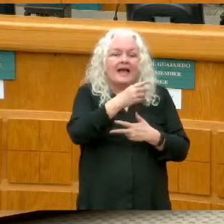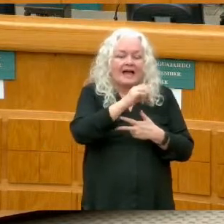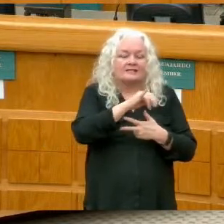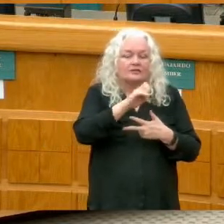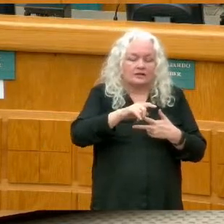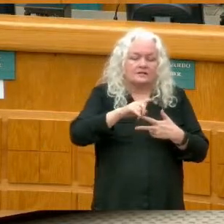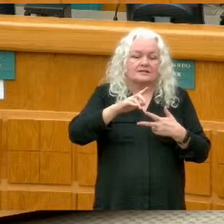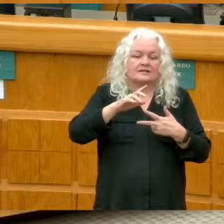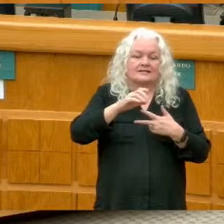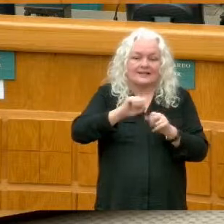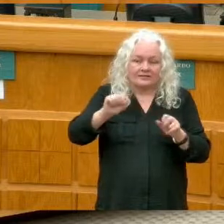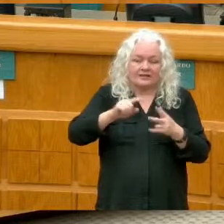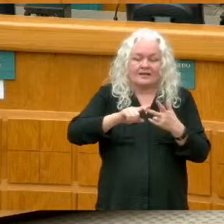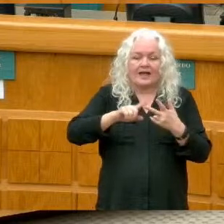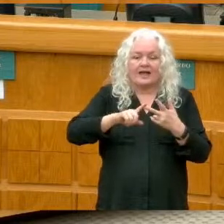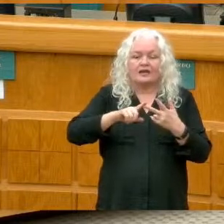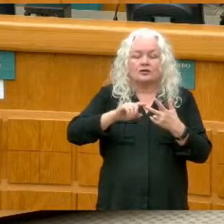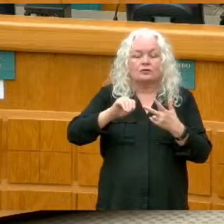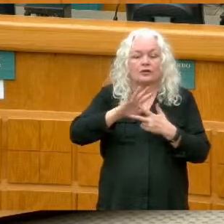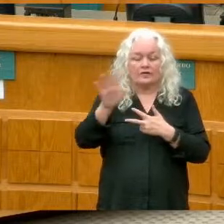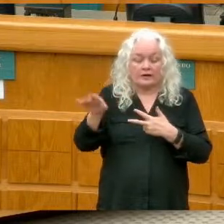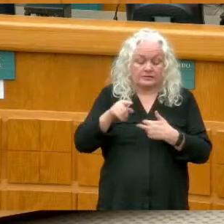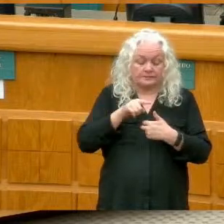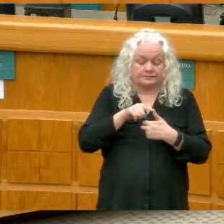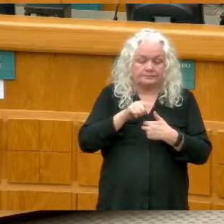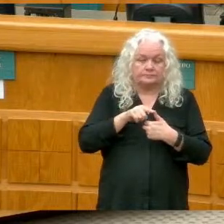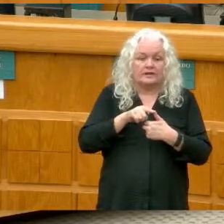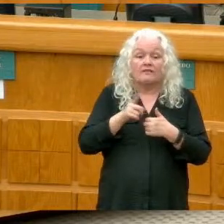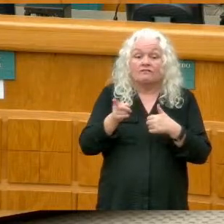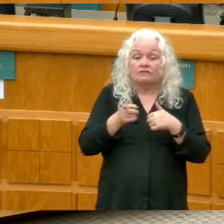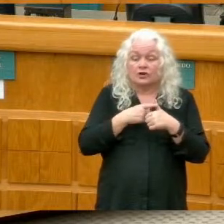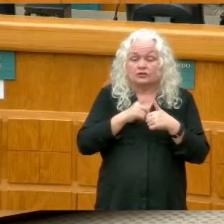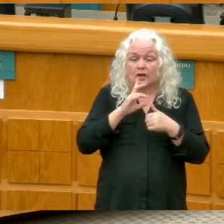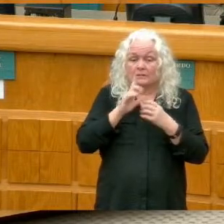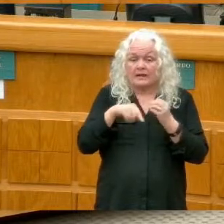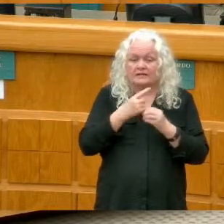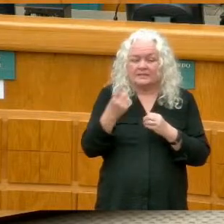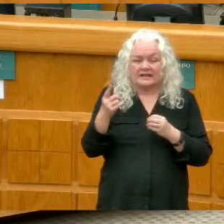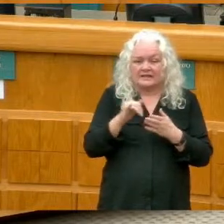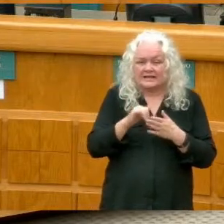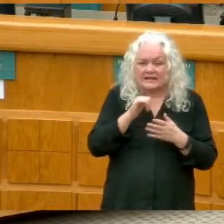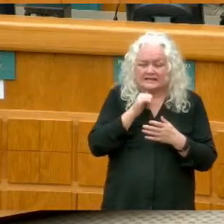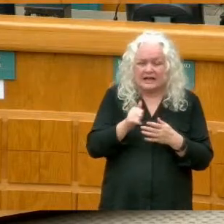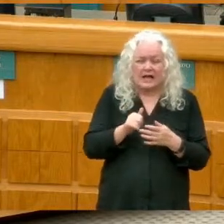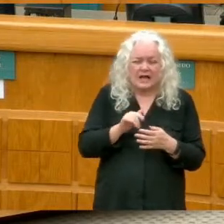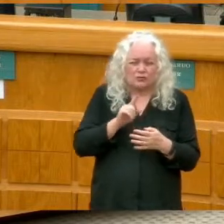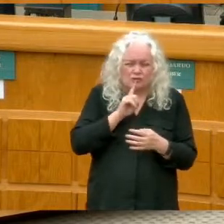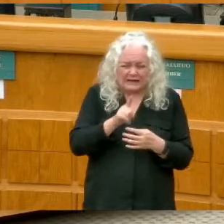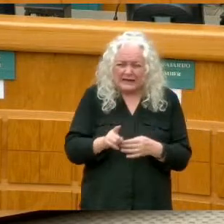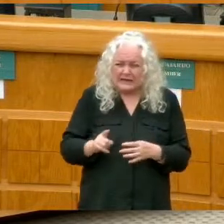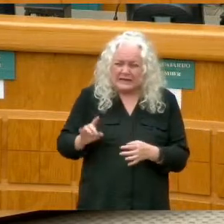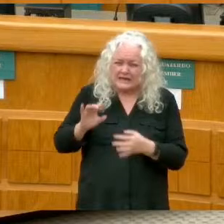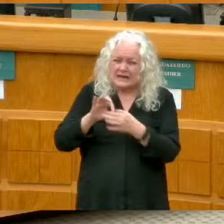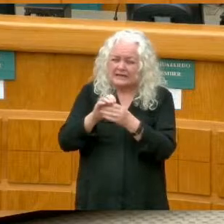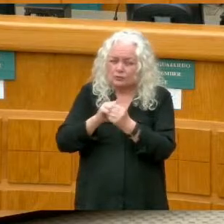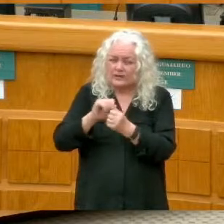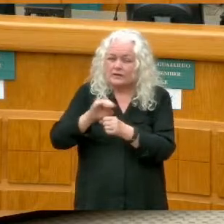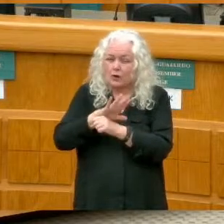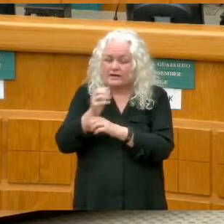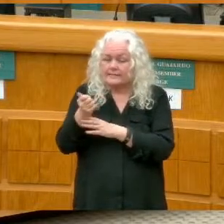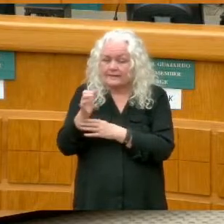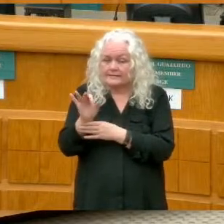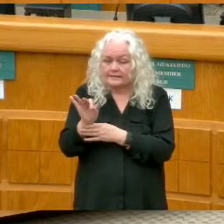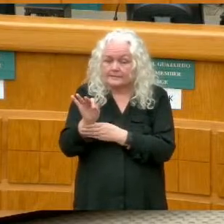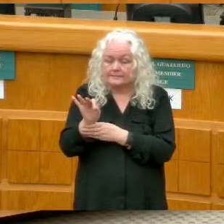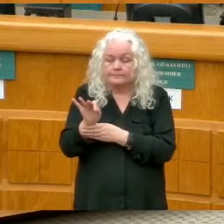safety, and coronavirus. And first and foremost, I want to talk about something that doesn't have to do at all with